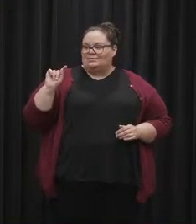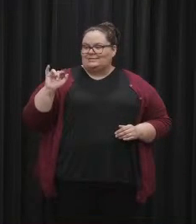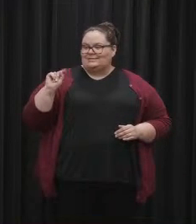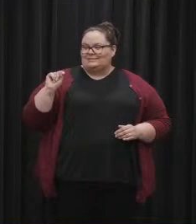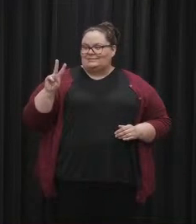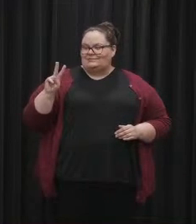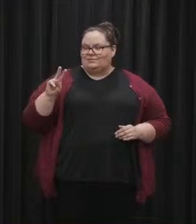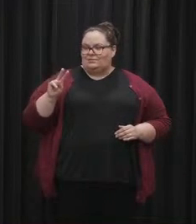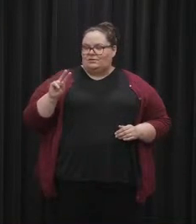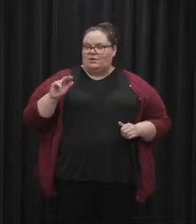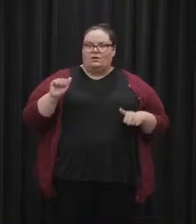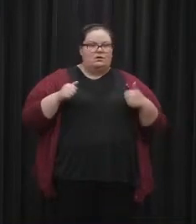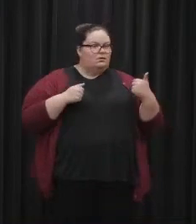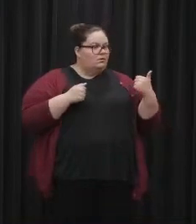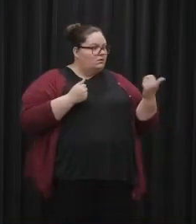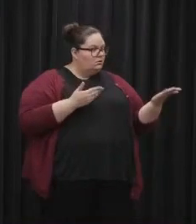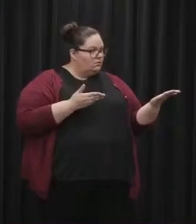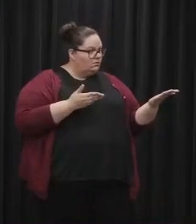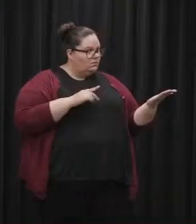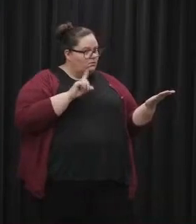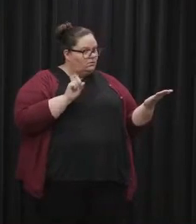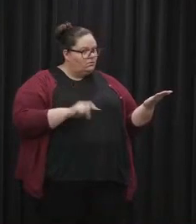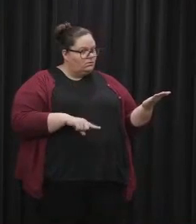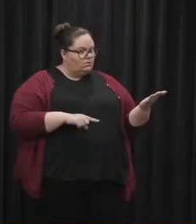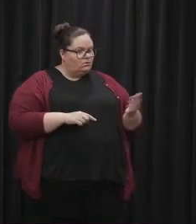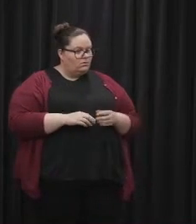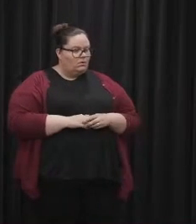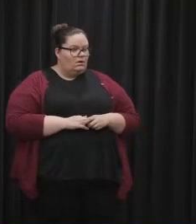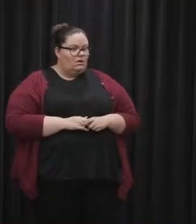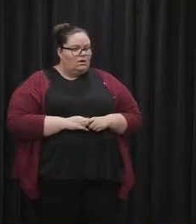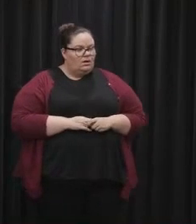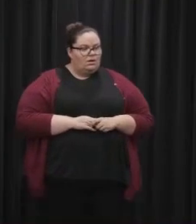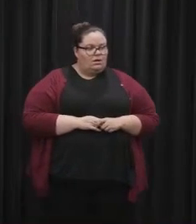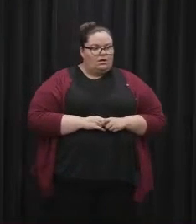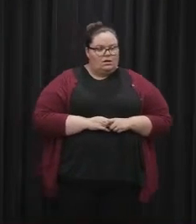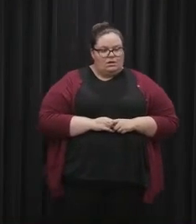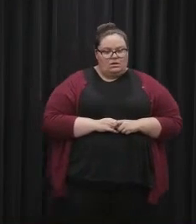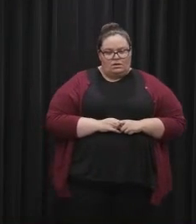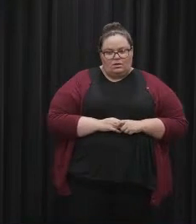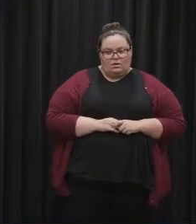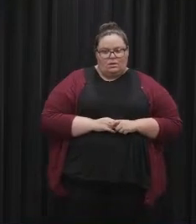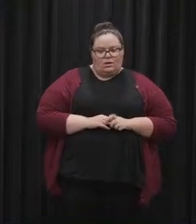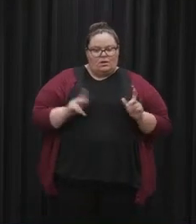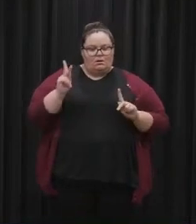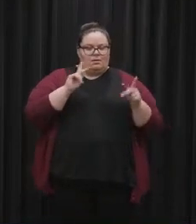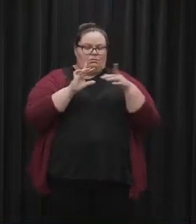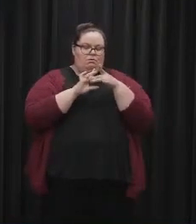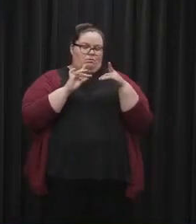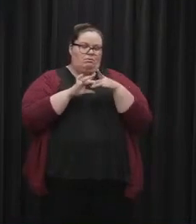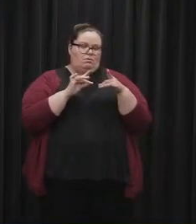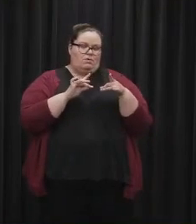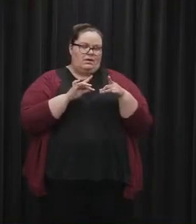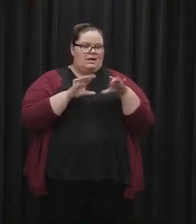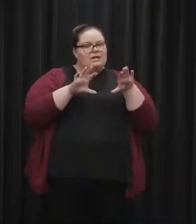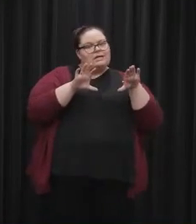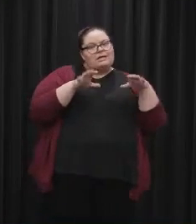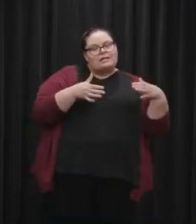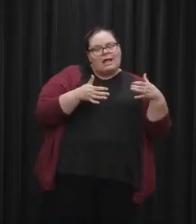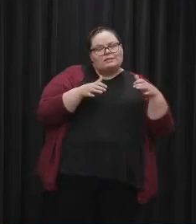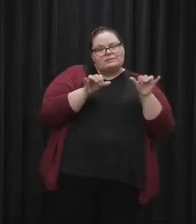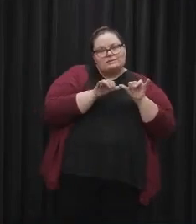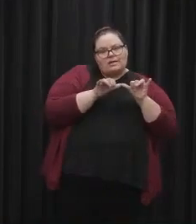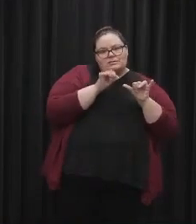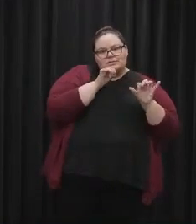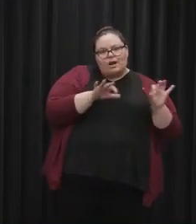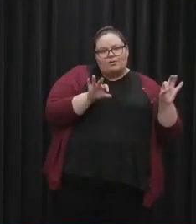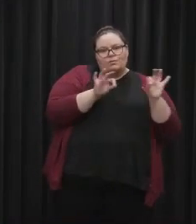My question is for Minister Carty. Minister Carty, experts say it's not so much class size that matters in terms of COVID-19 spread in